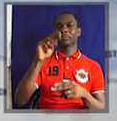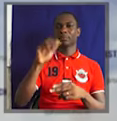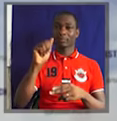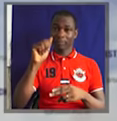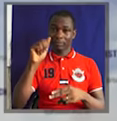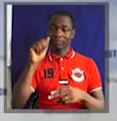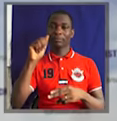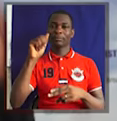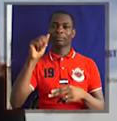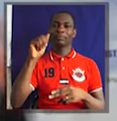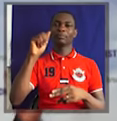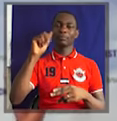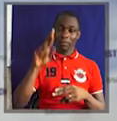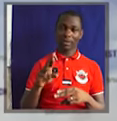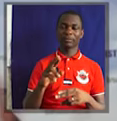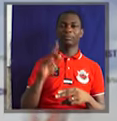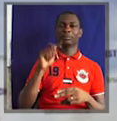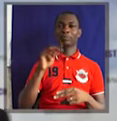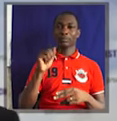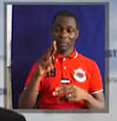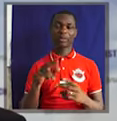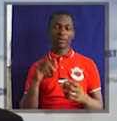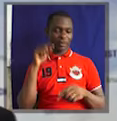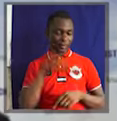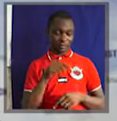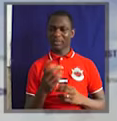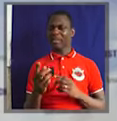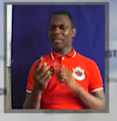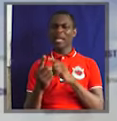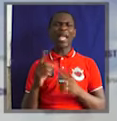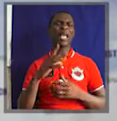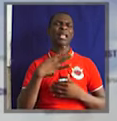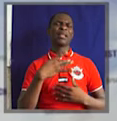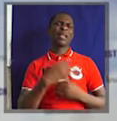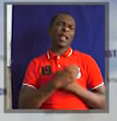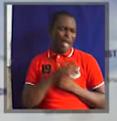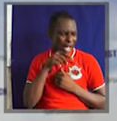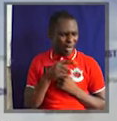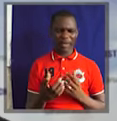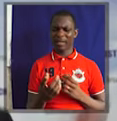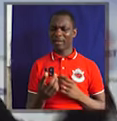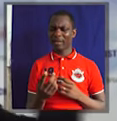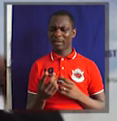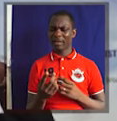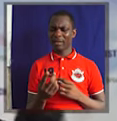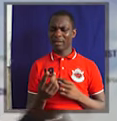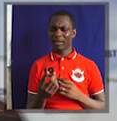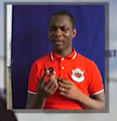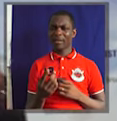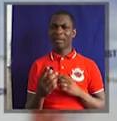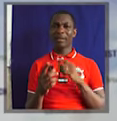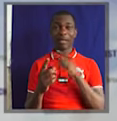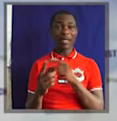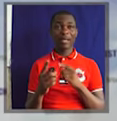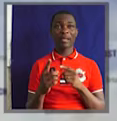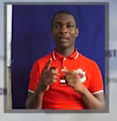e batama no debi obehunu bia wo so aba yo ande ohunu ono ne beda ne sister nso so no no oye sa ma ofeki se